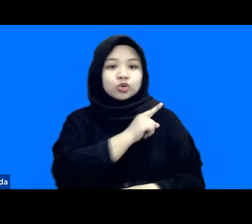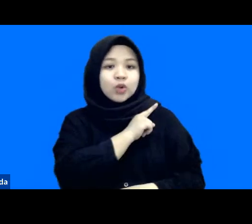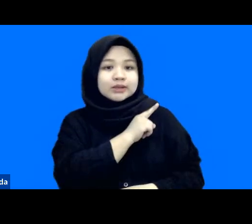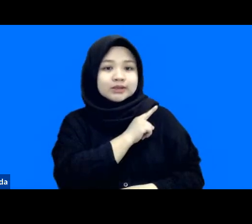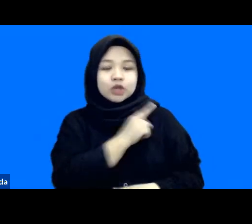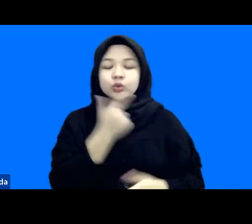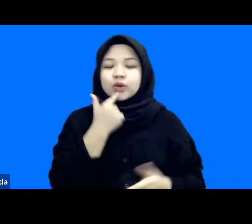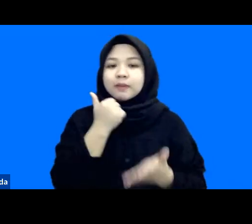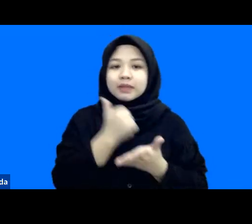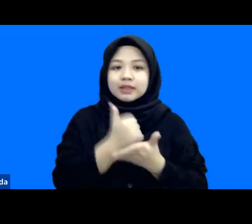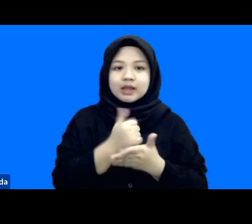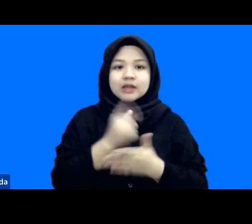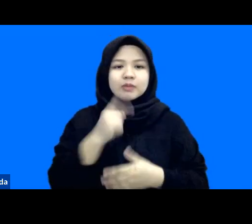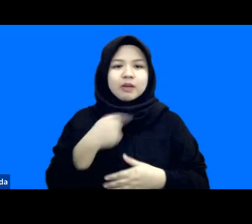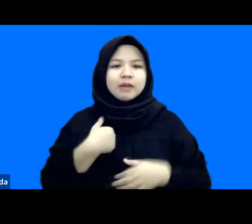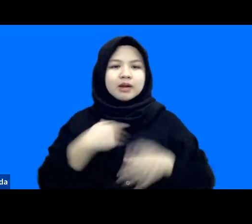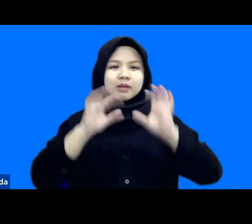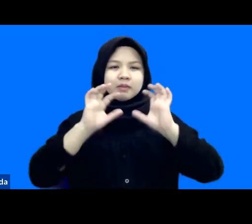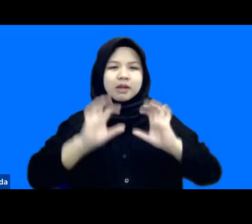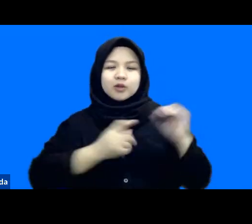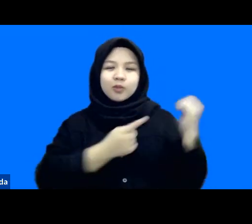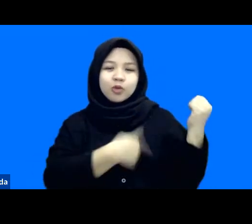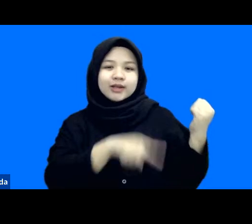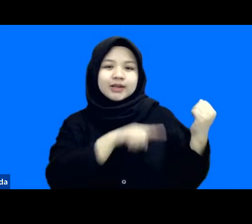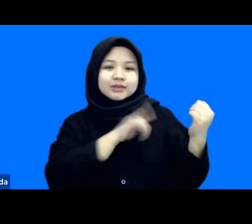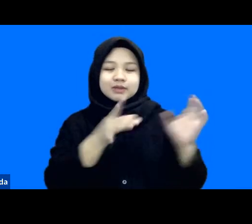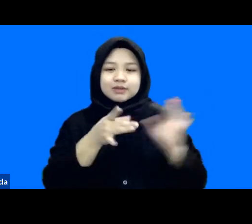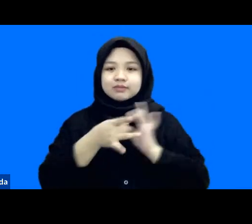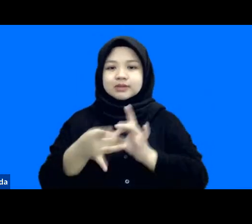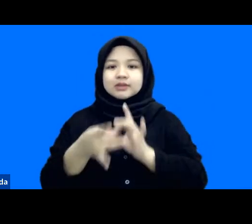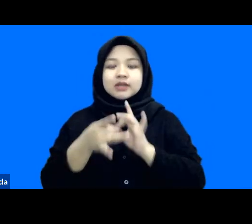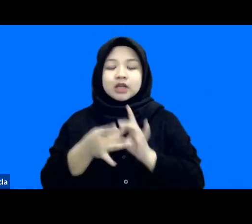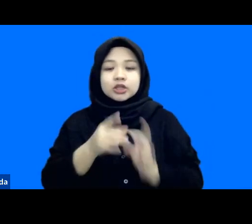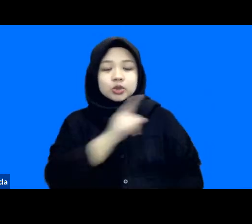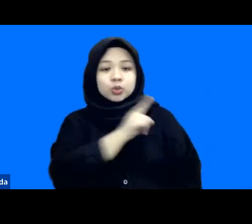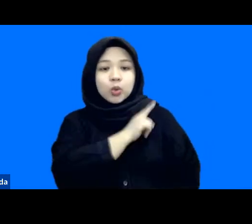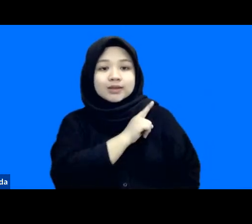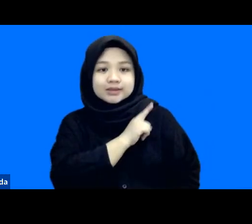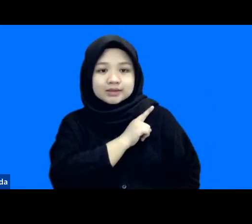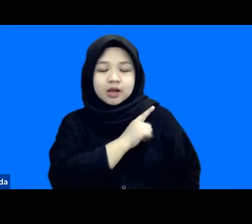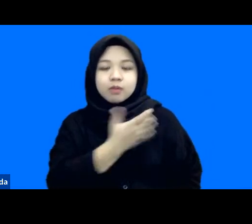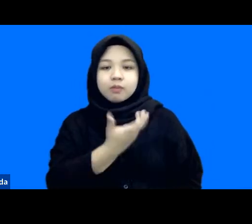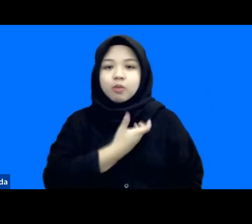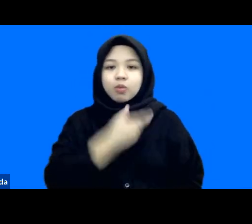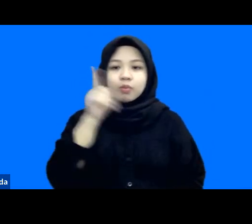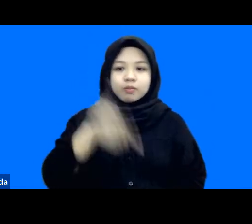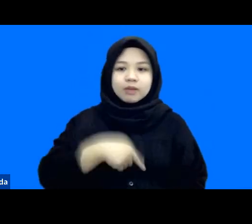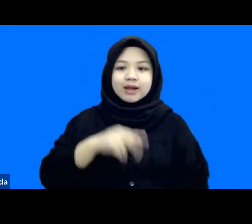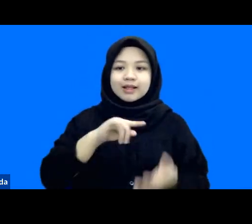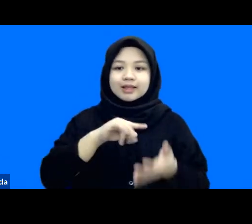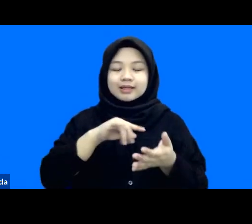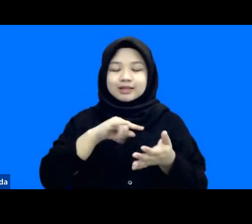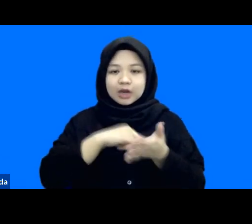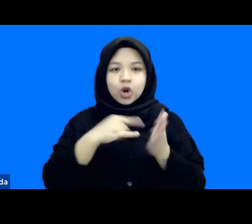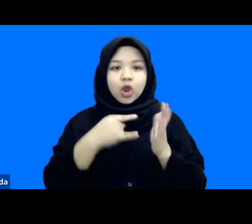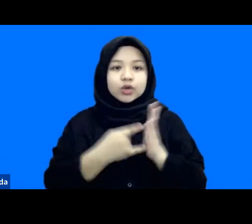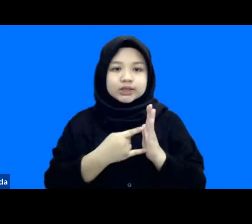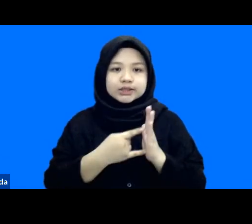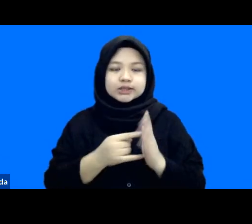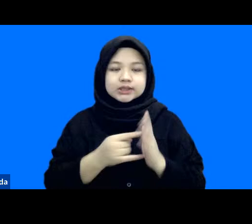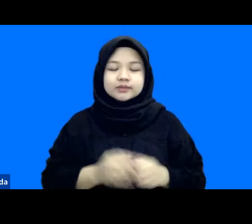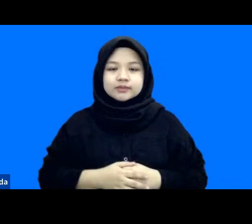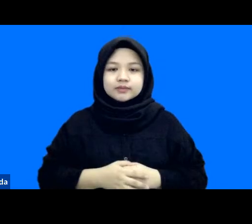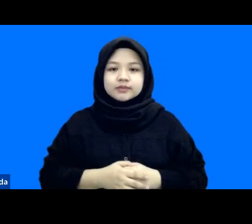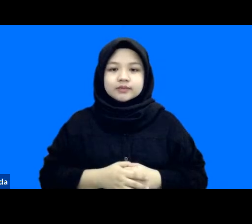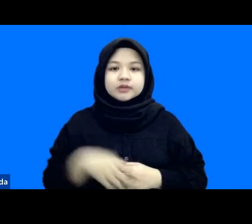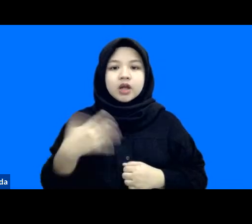in terms of partnering with the private sector and utilizing technologies and ed tech tools.